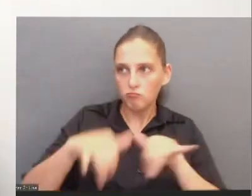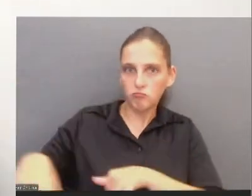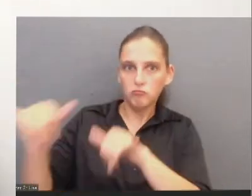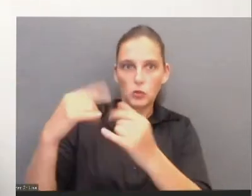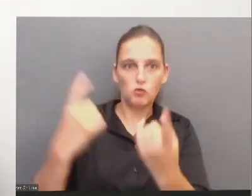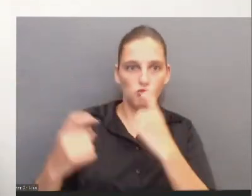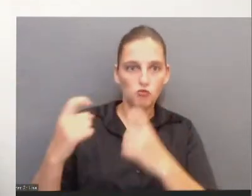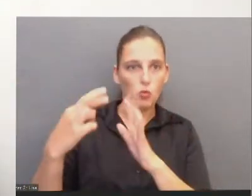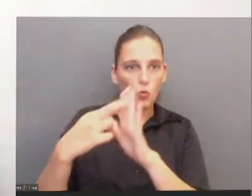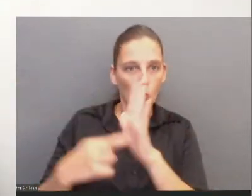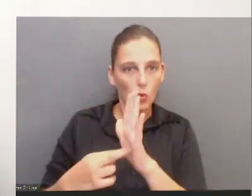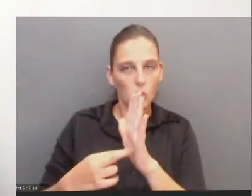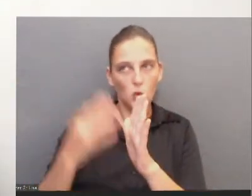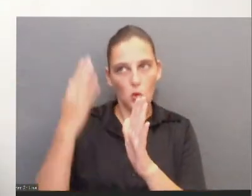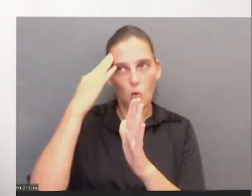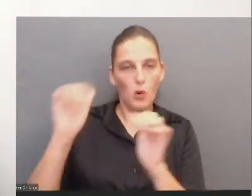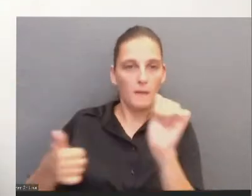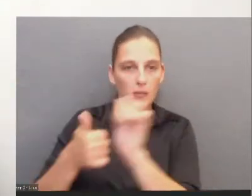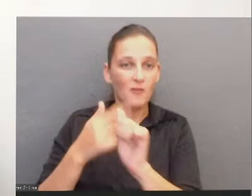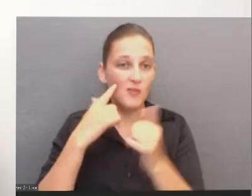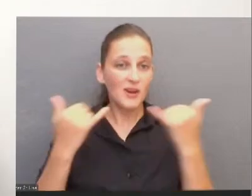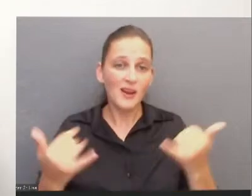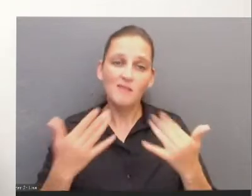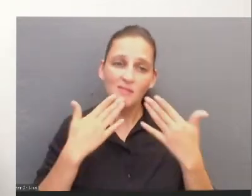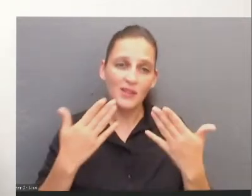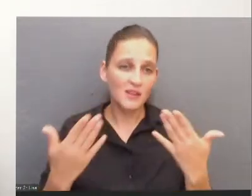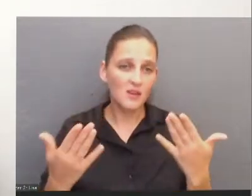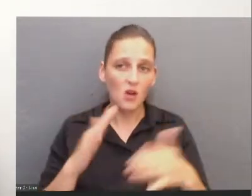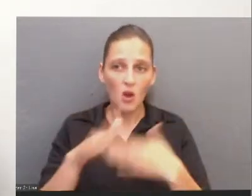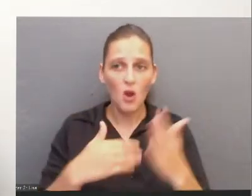again for everything you've accomplished this year. I'm really just in awe.